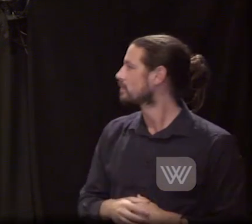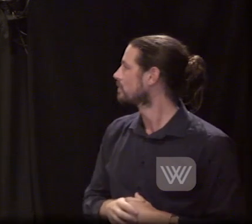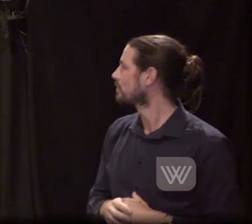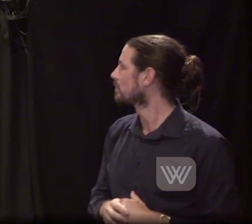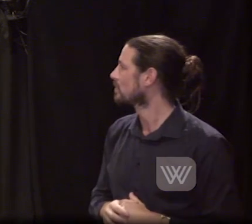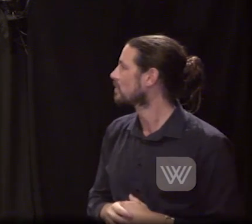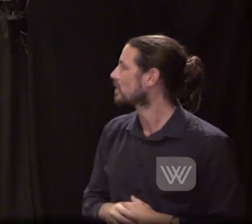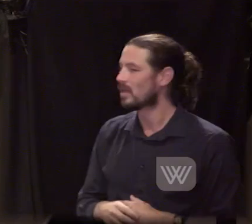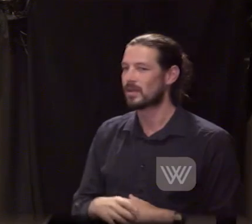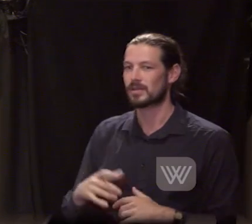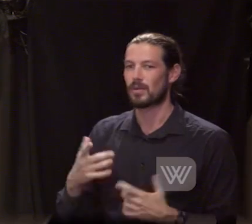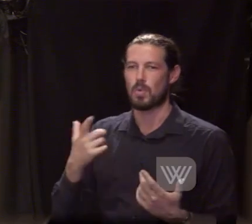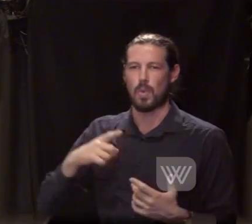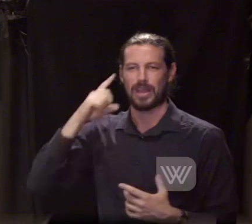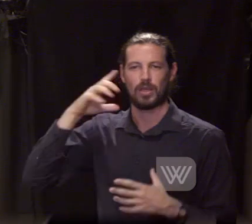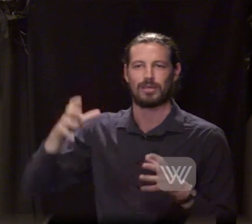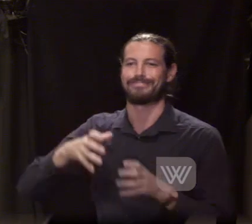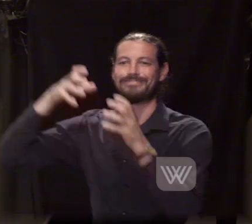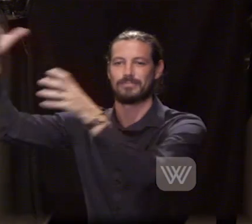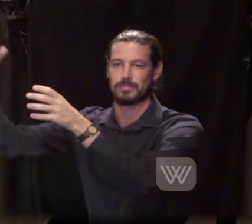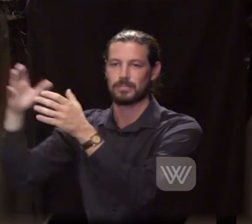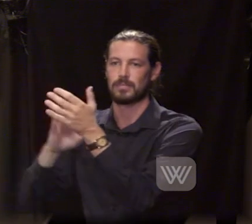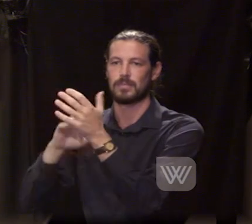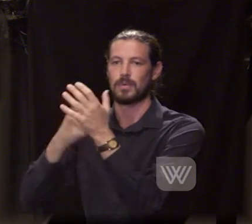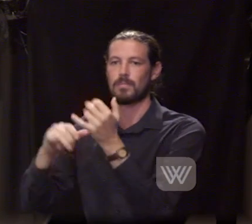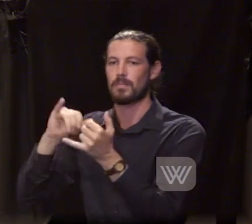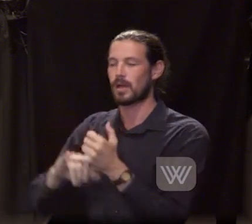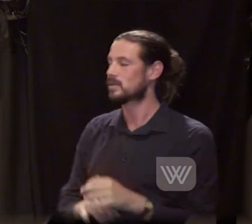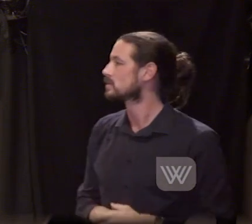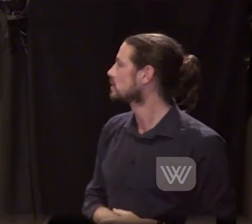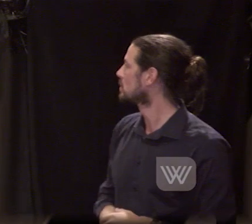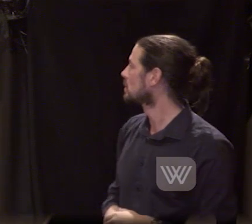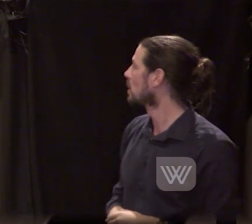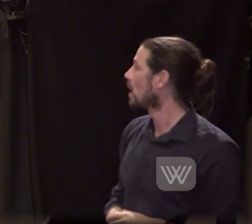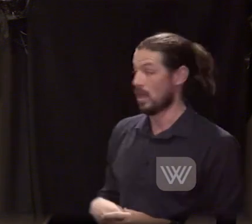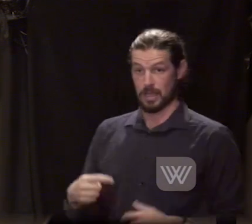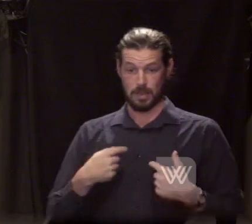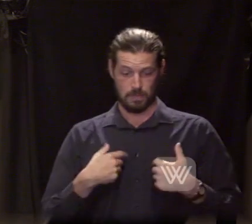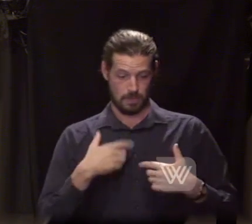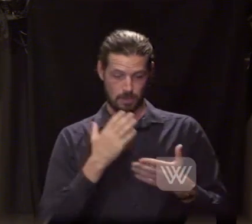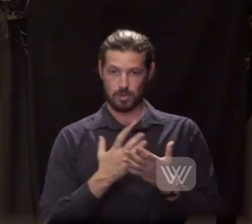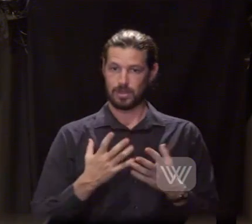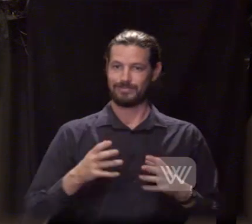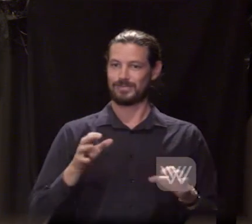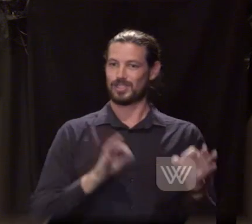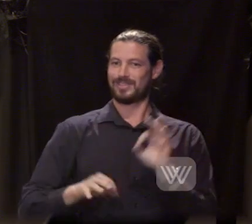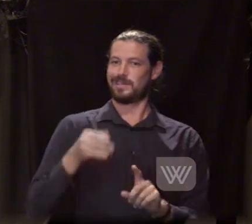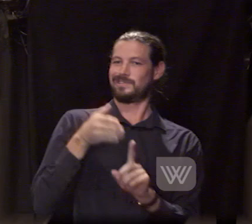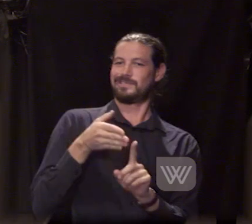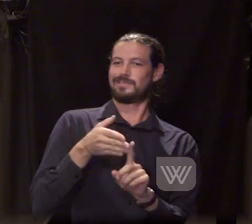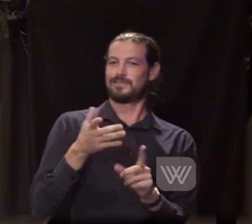bigger vision, but what actually was it? So my vision for going to Mars is more of a scientific background. Yep. And a lot of people that are signed